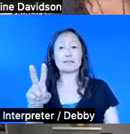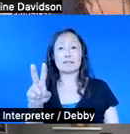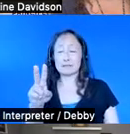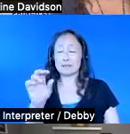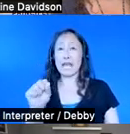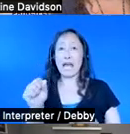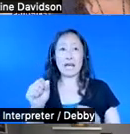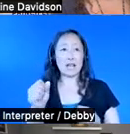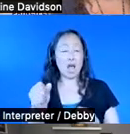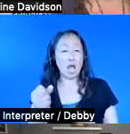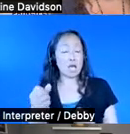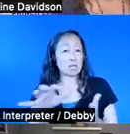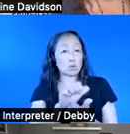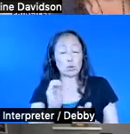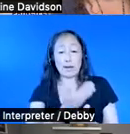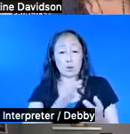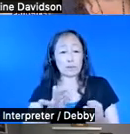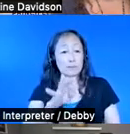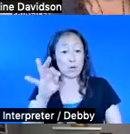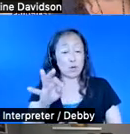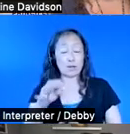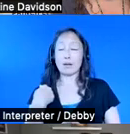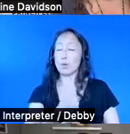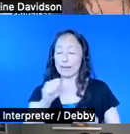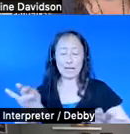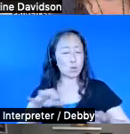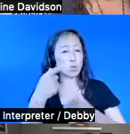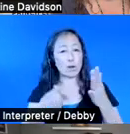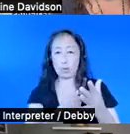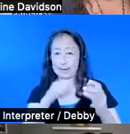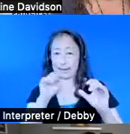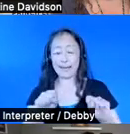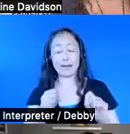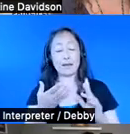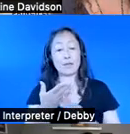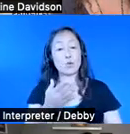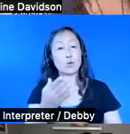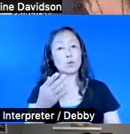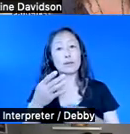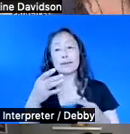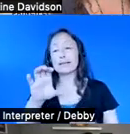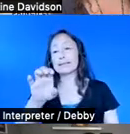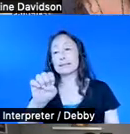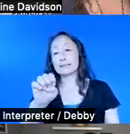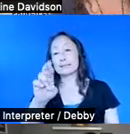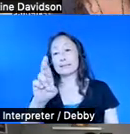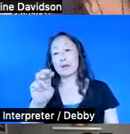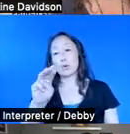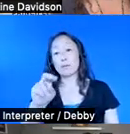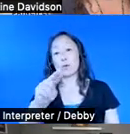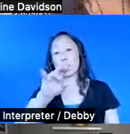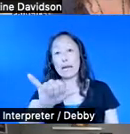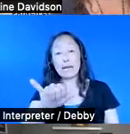do what we can, whether it's through ceremony, whether it's through just support and talking, whether it's through sitting